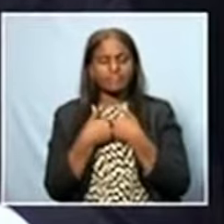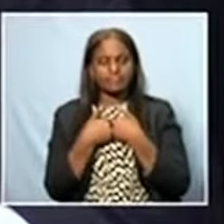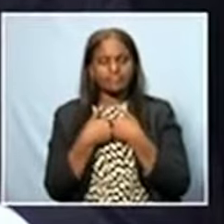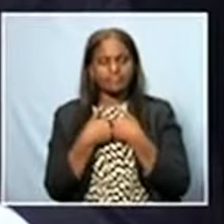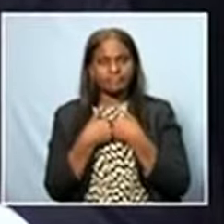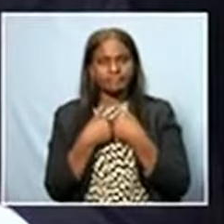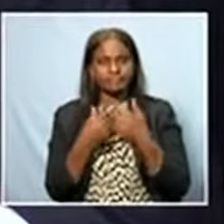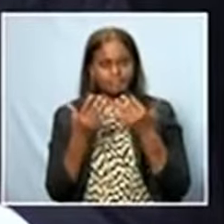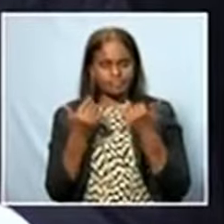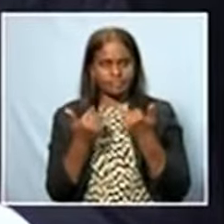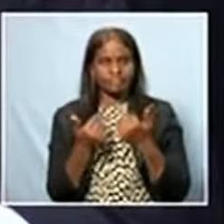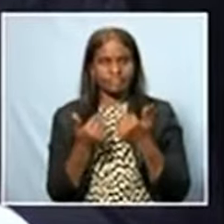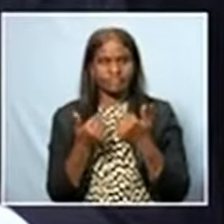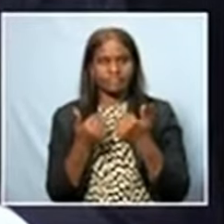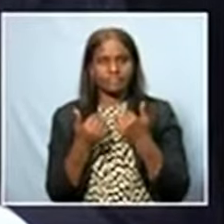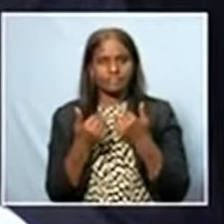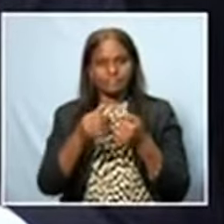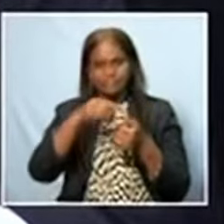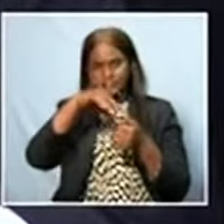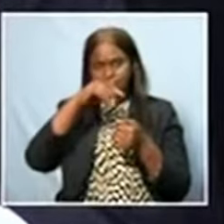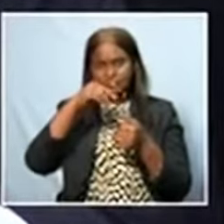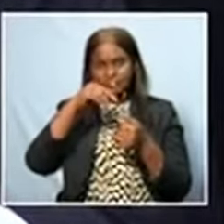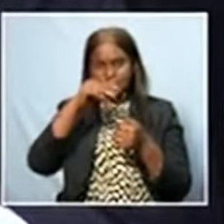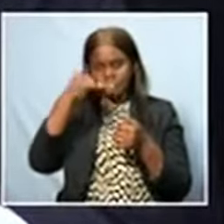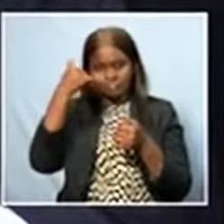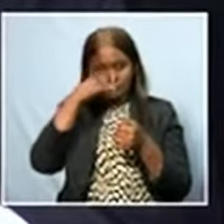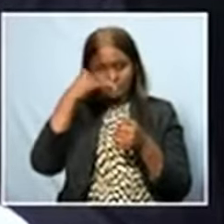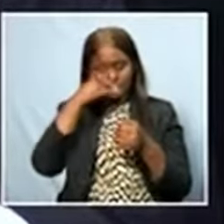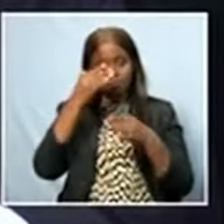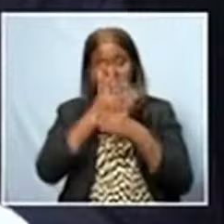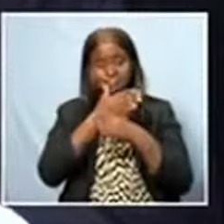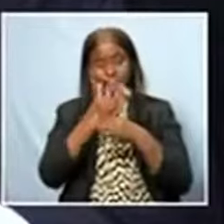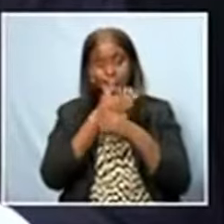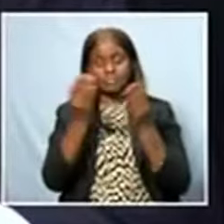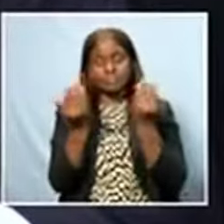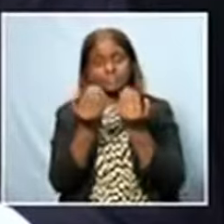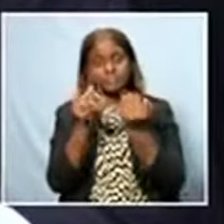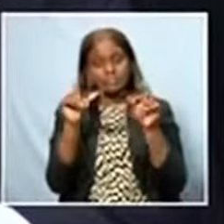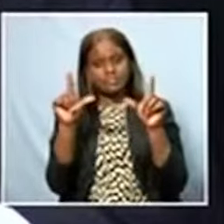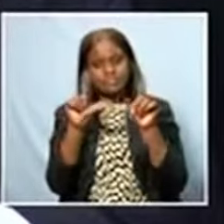the current amendment on the mobile transaction levy seeks to